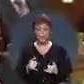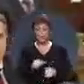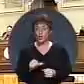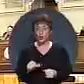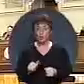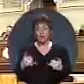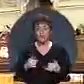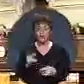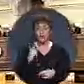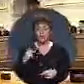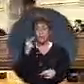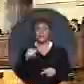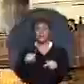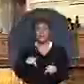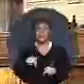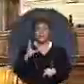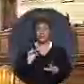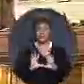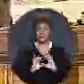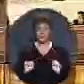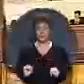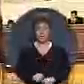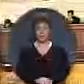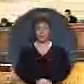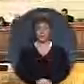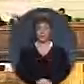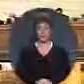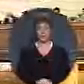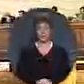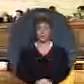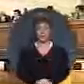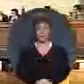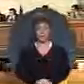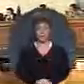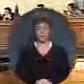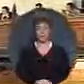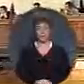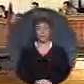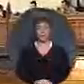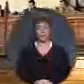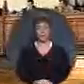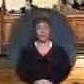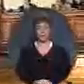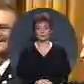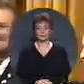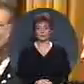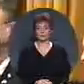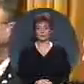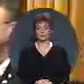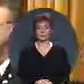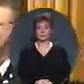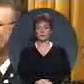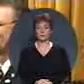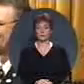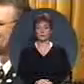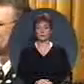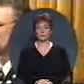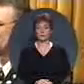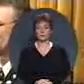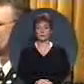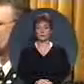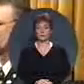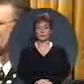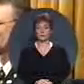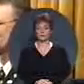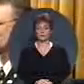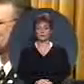communities? Honourable, the Parliamentary Secretary to the Prime Minister.